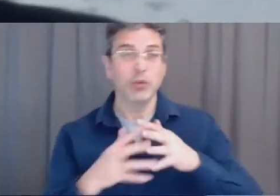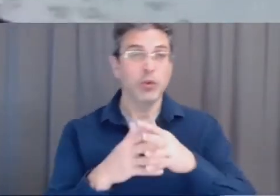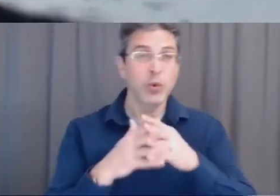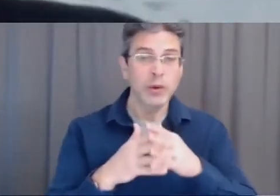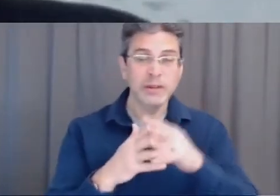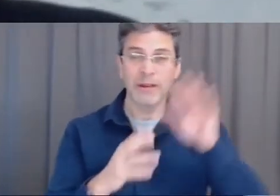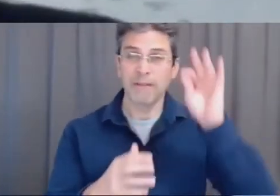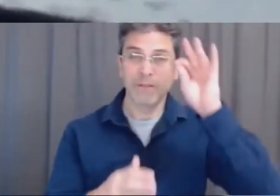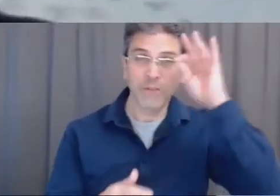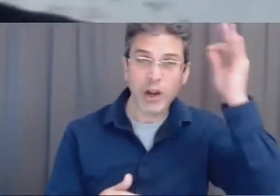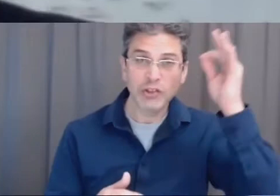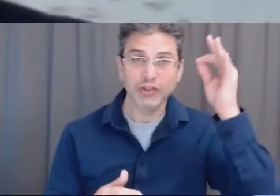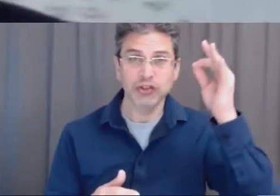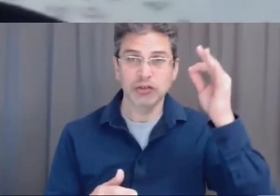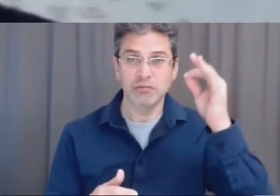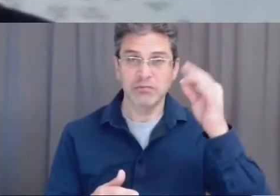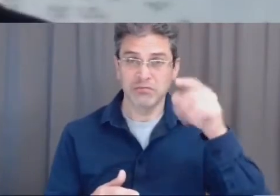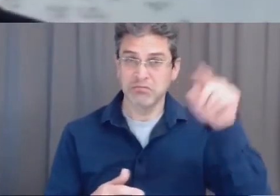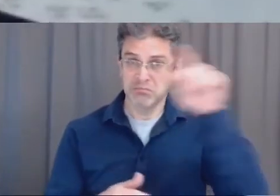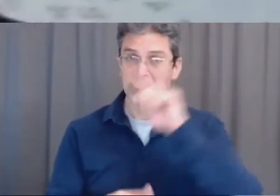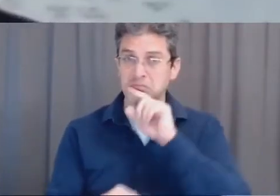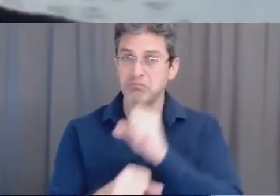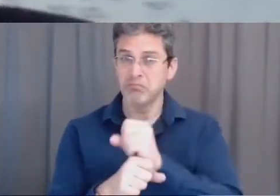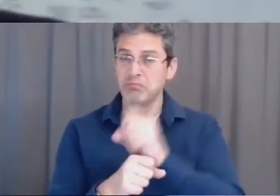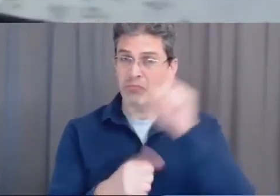funders, and these are seen to be legitimate funders for civil